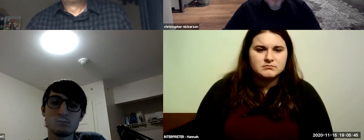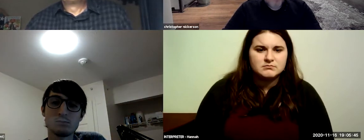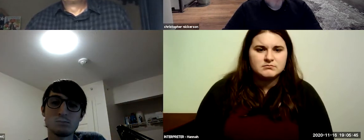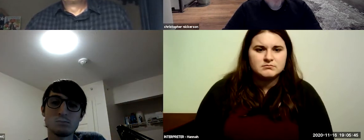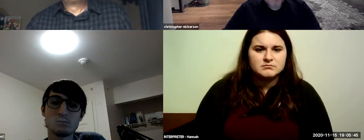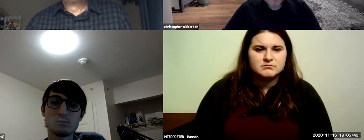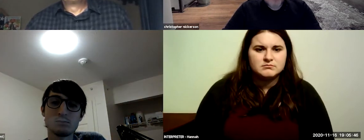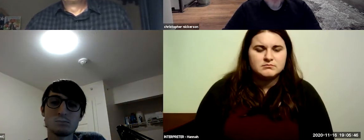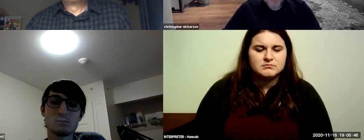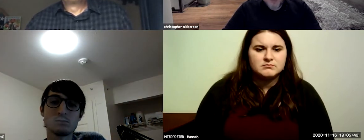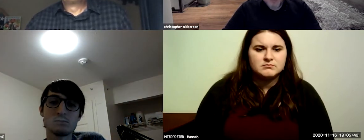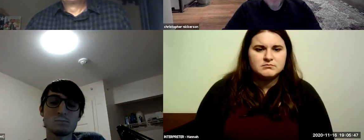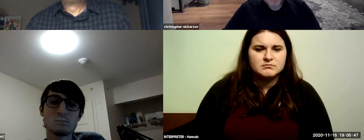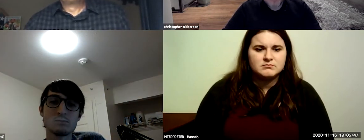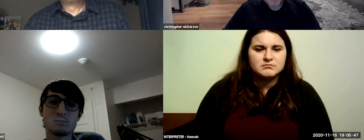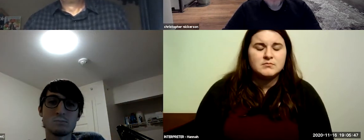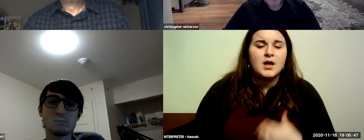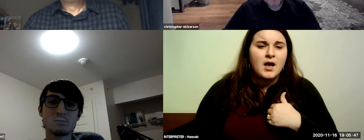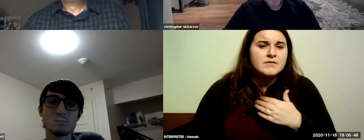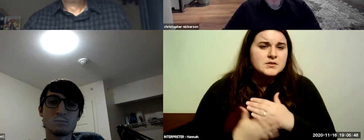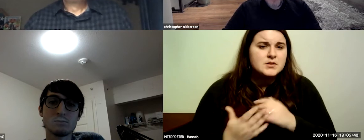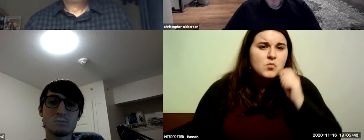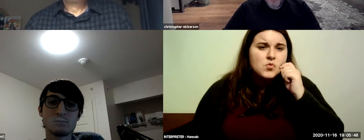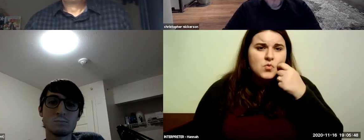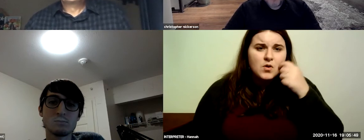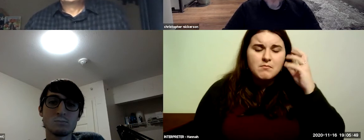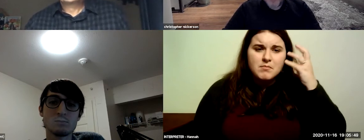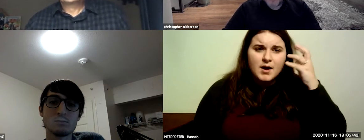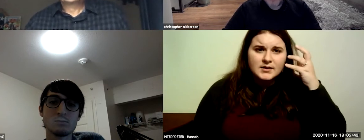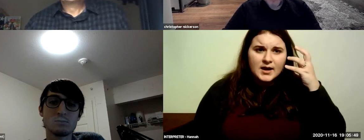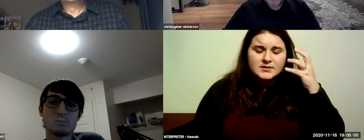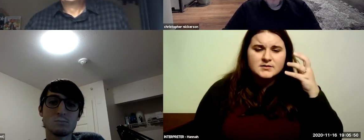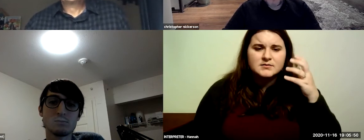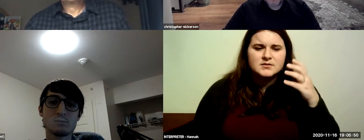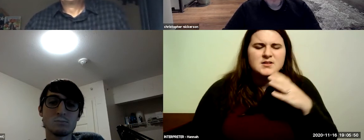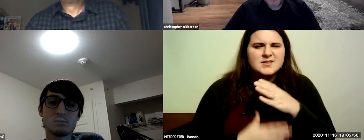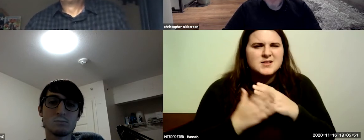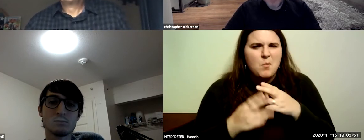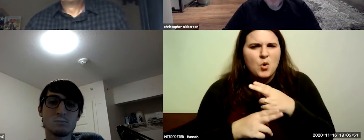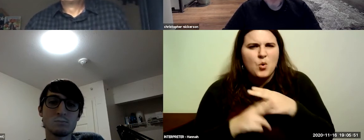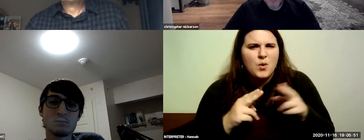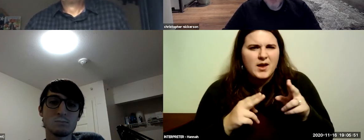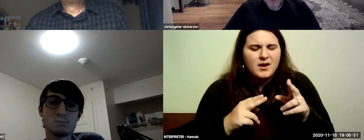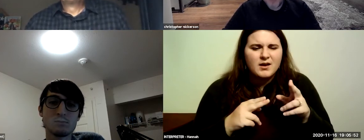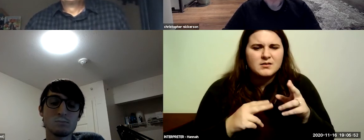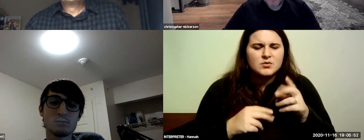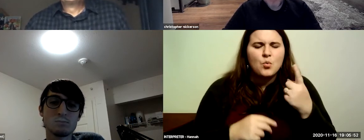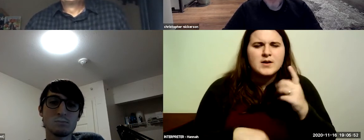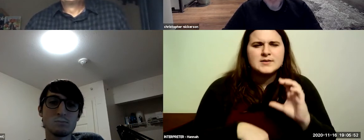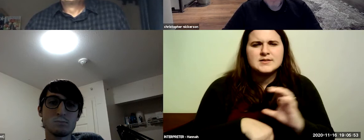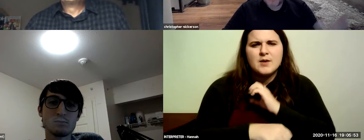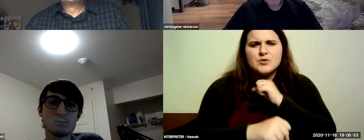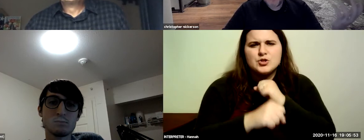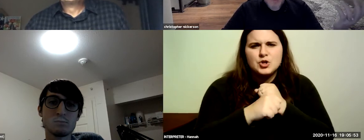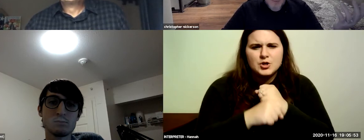there's a couple, I mean, there's some great podcasts out there. There's some, you know, kind of quick and dirty, you know, there's one cybersecurity podcast that's